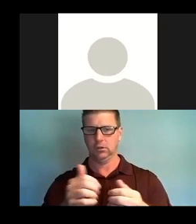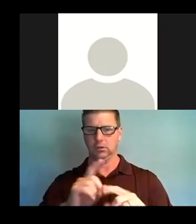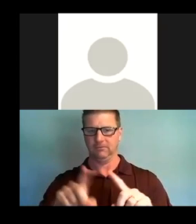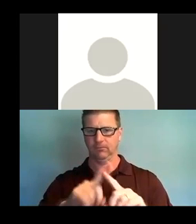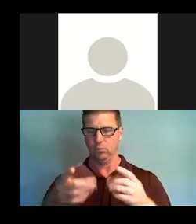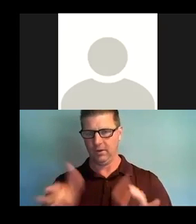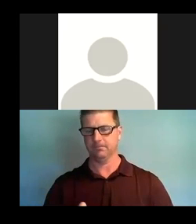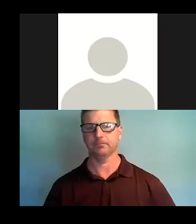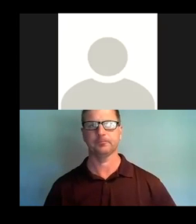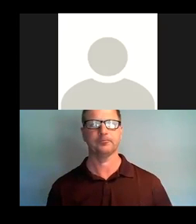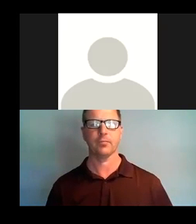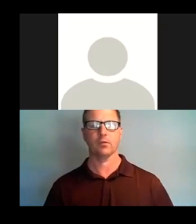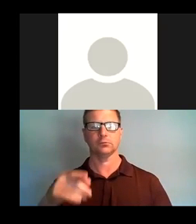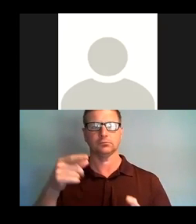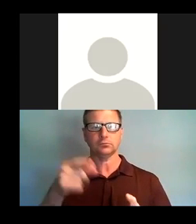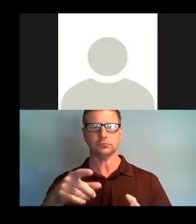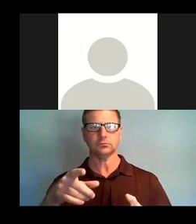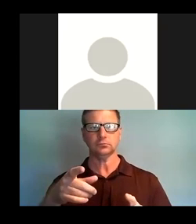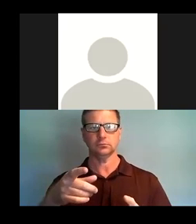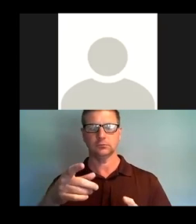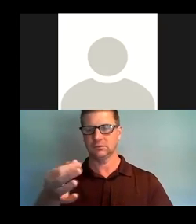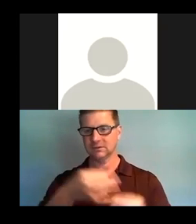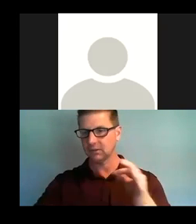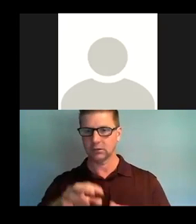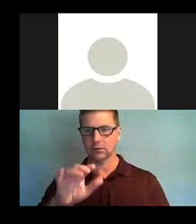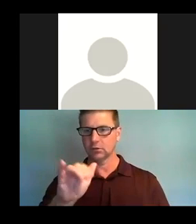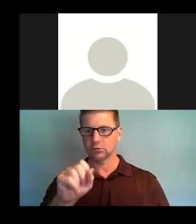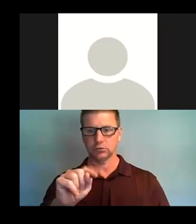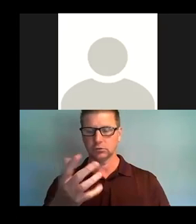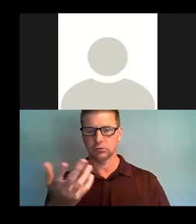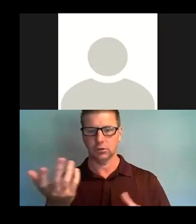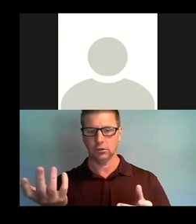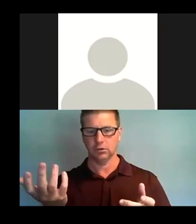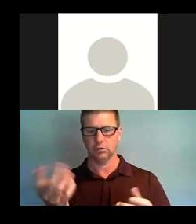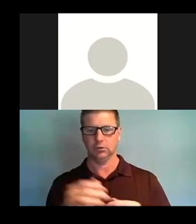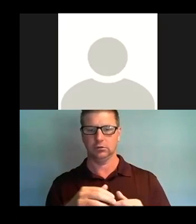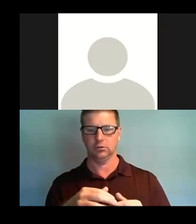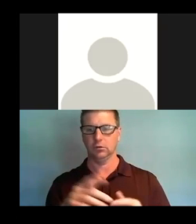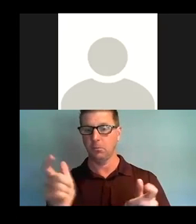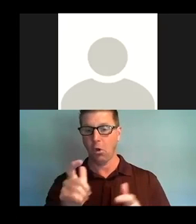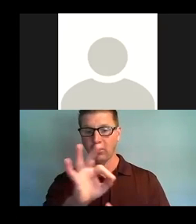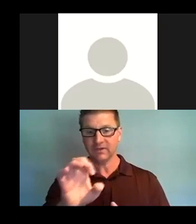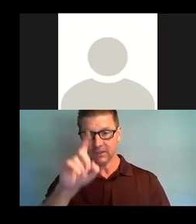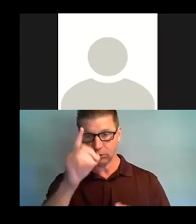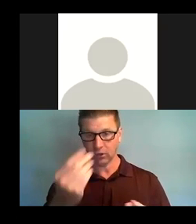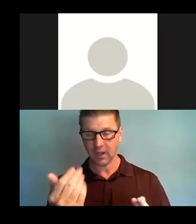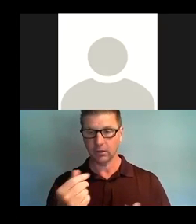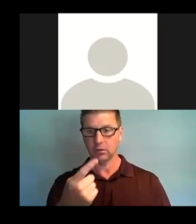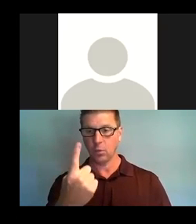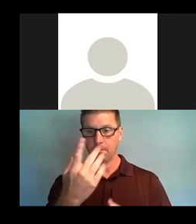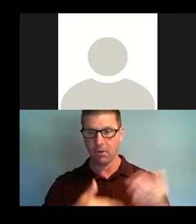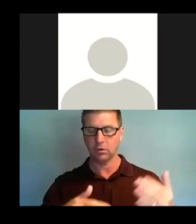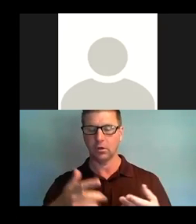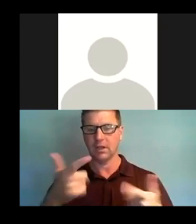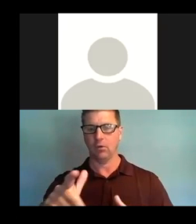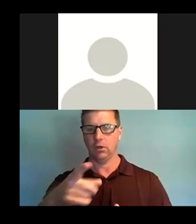capacities. So it takes, instead of just a smaller fee for land as one part of it,